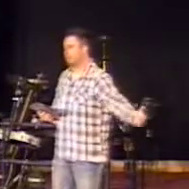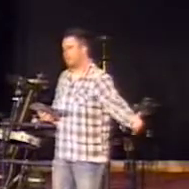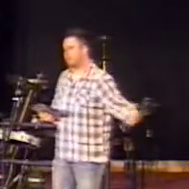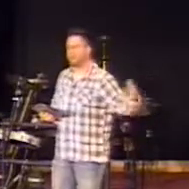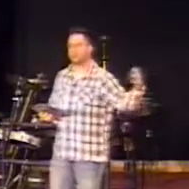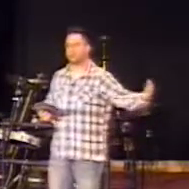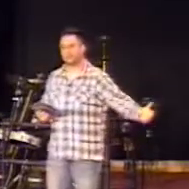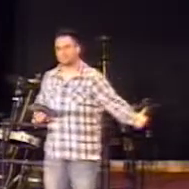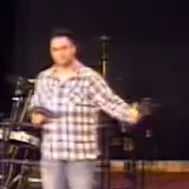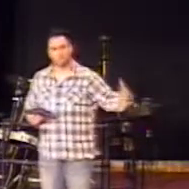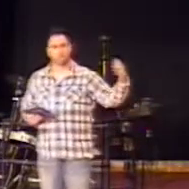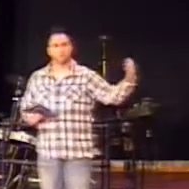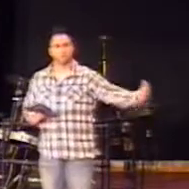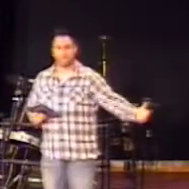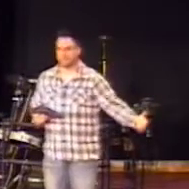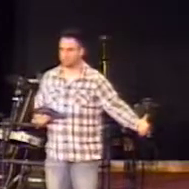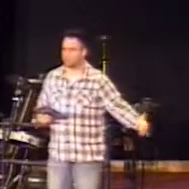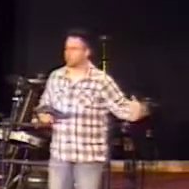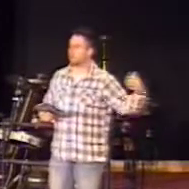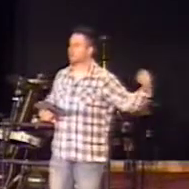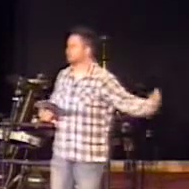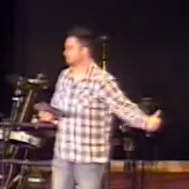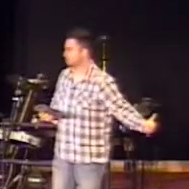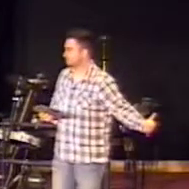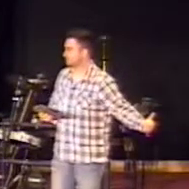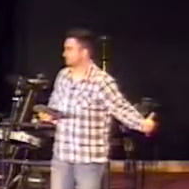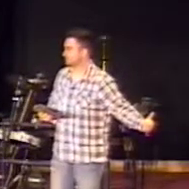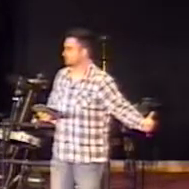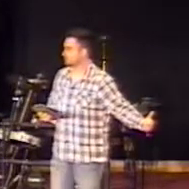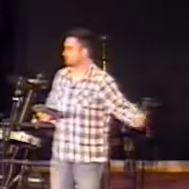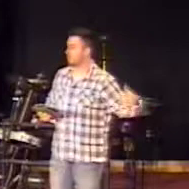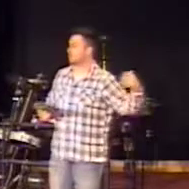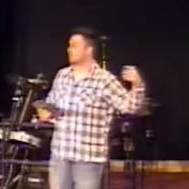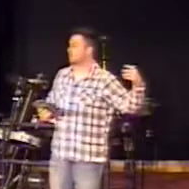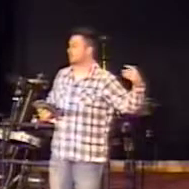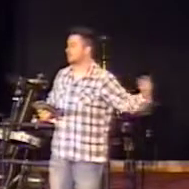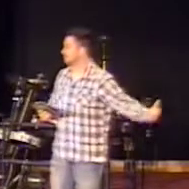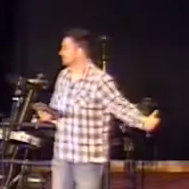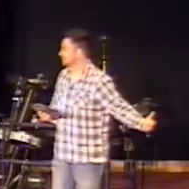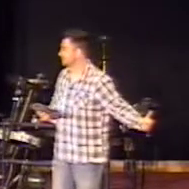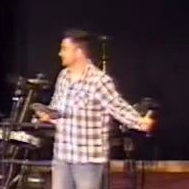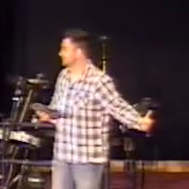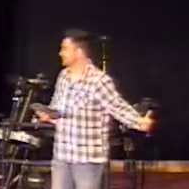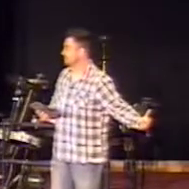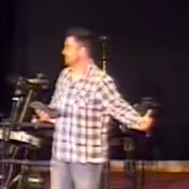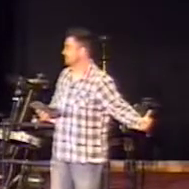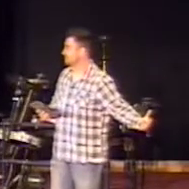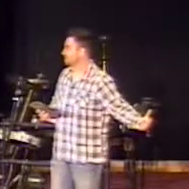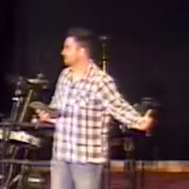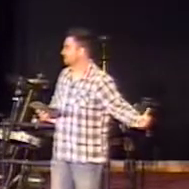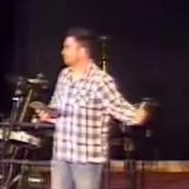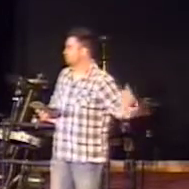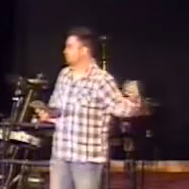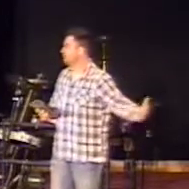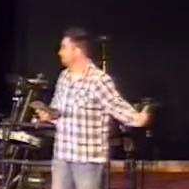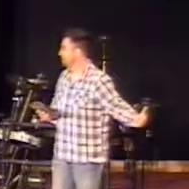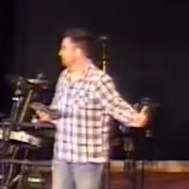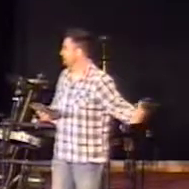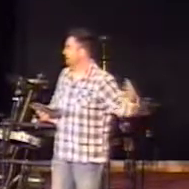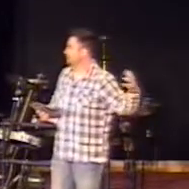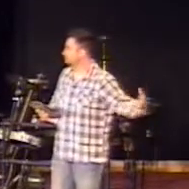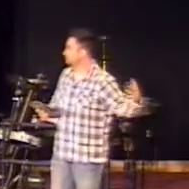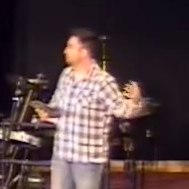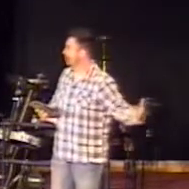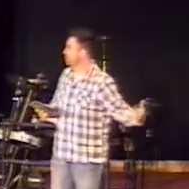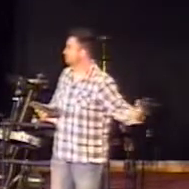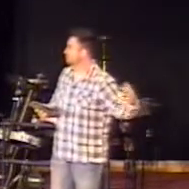or lying, or gossiping, or slandering, or causing division? Or making legalistic statements and ideas? Or hurting people?